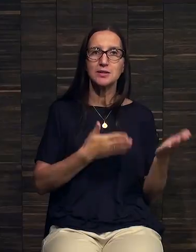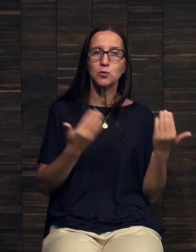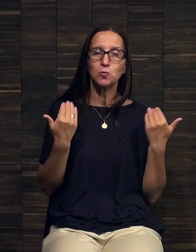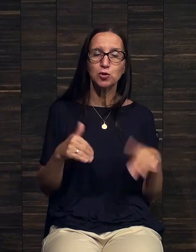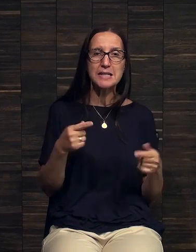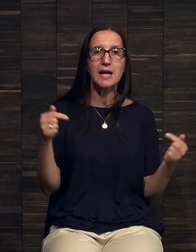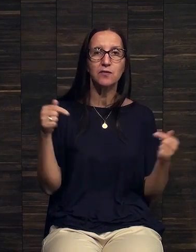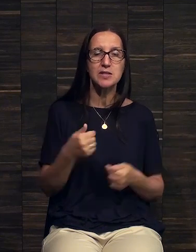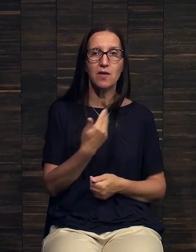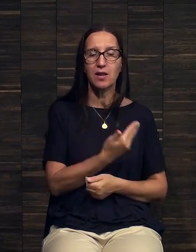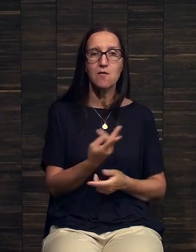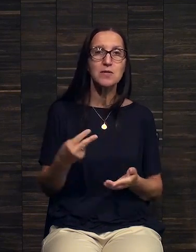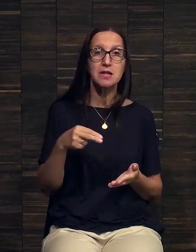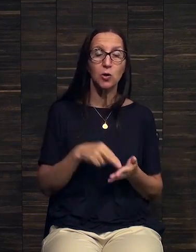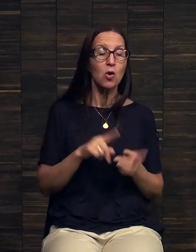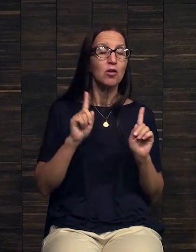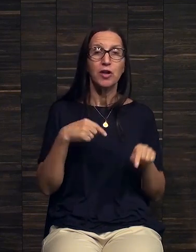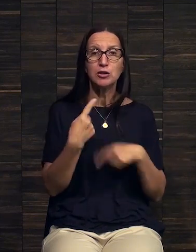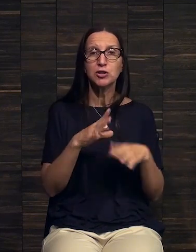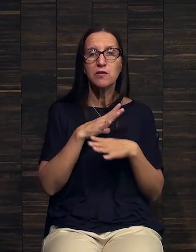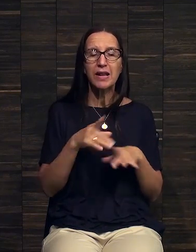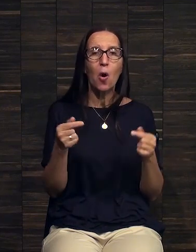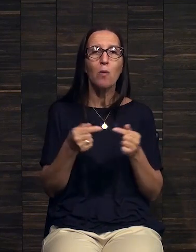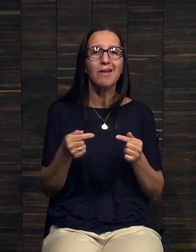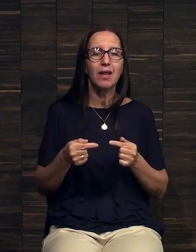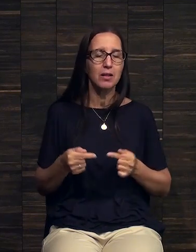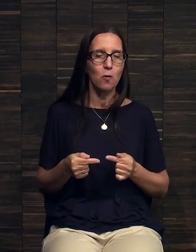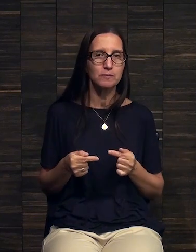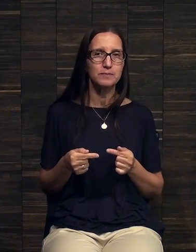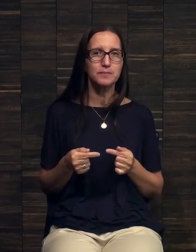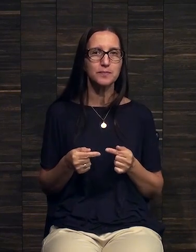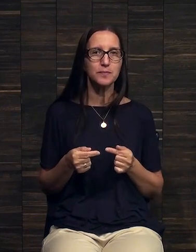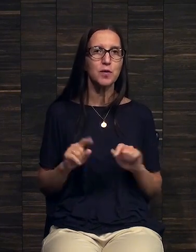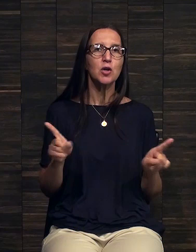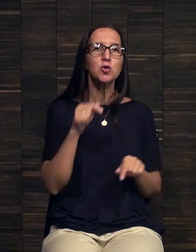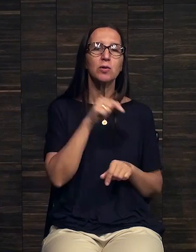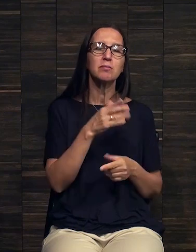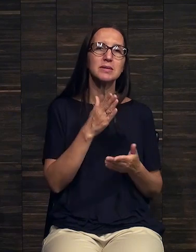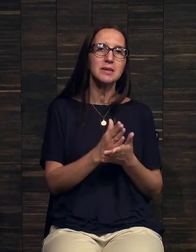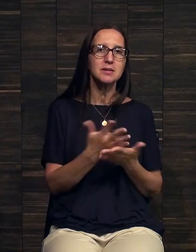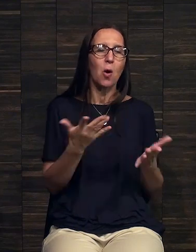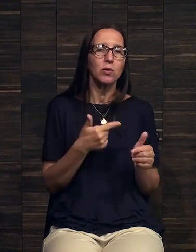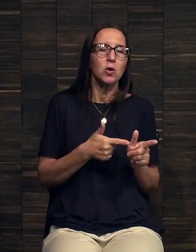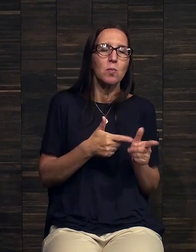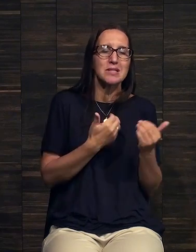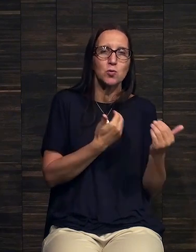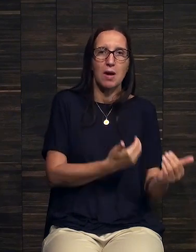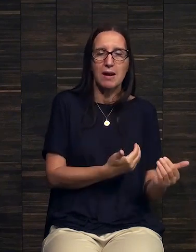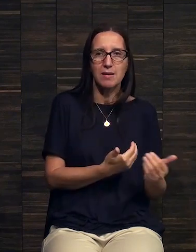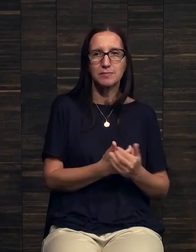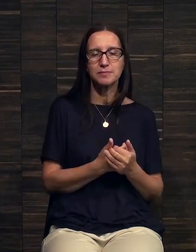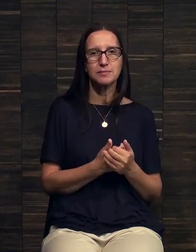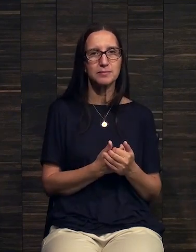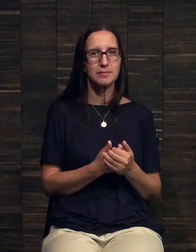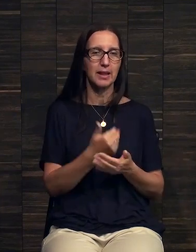here they wake up. He didn't even point out that there